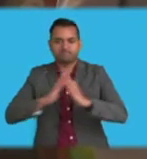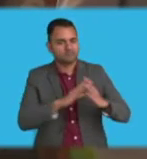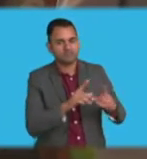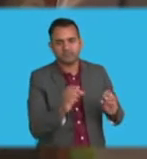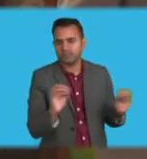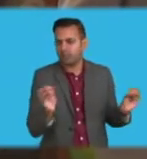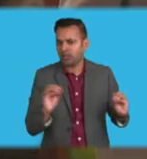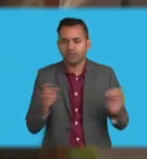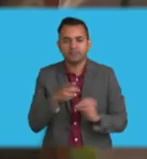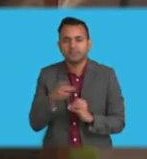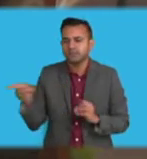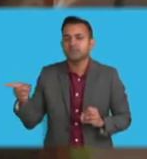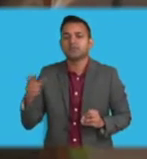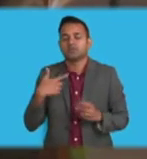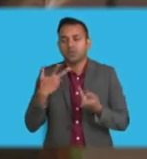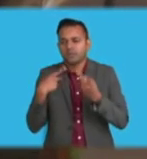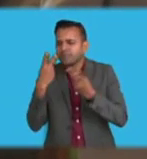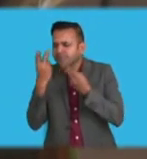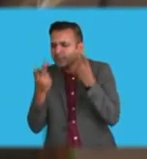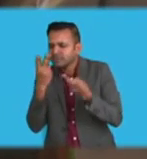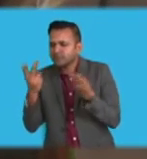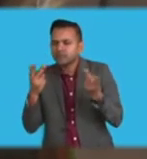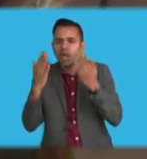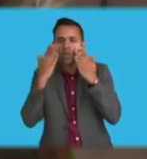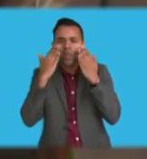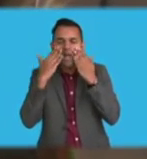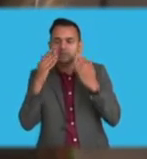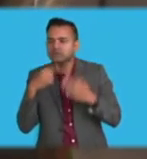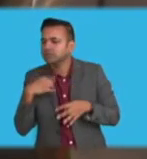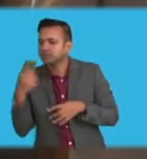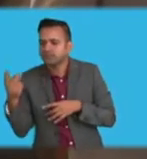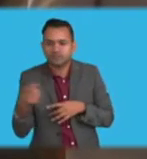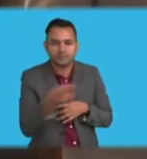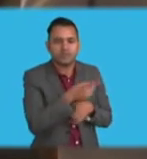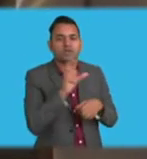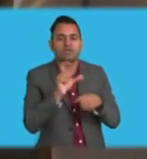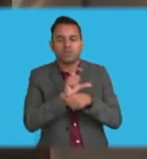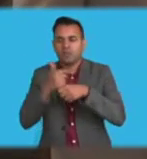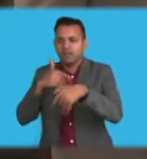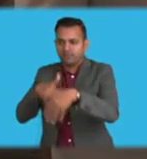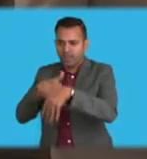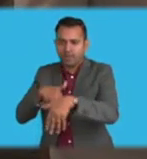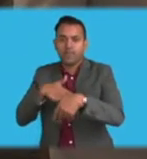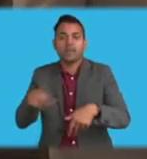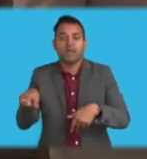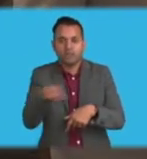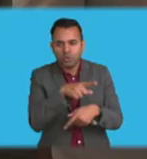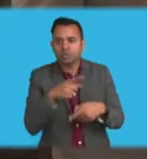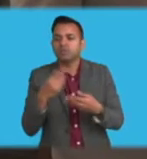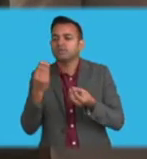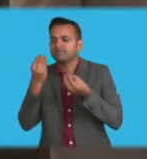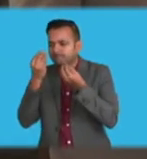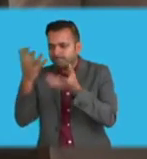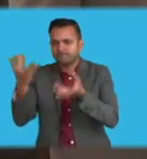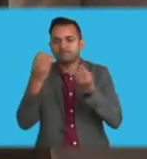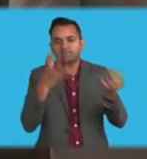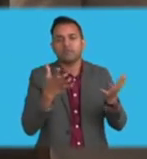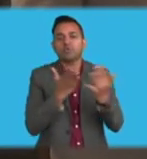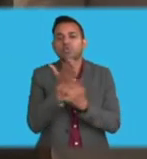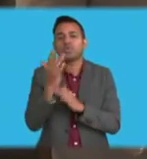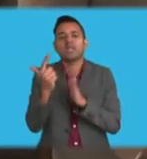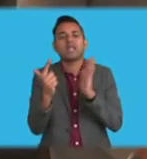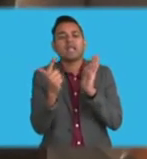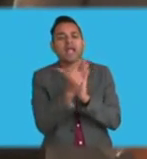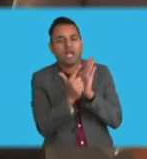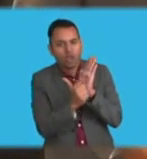to ensure that workers and members of the public are advised on the procedures of recruitment through legal employment agencies and through the National Employment